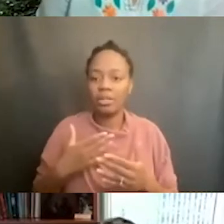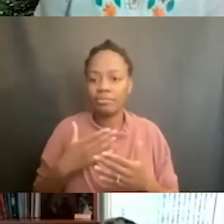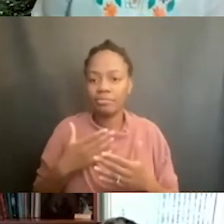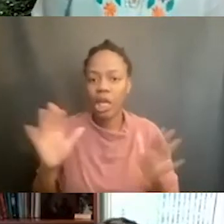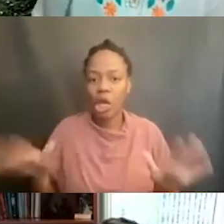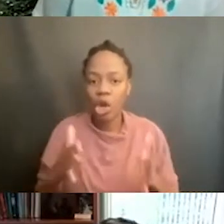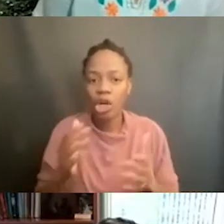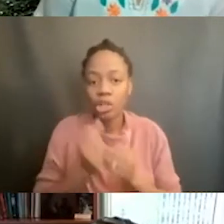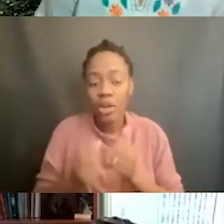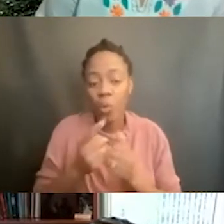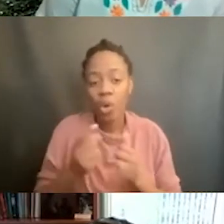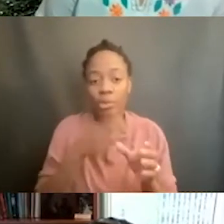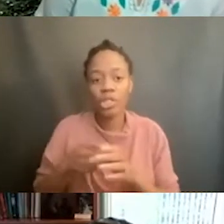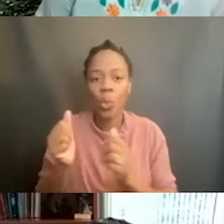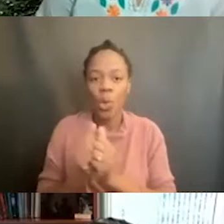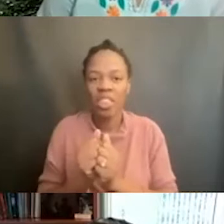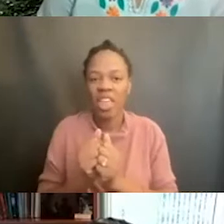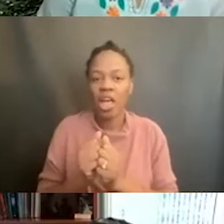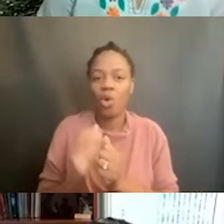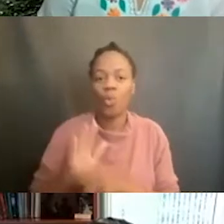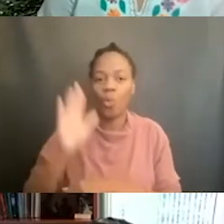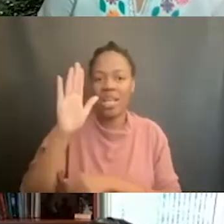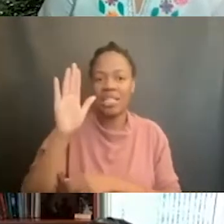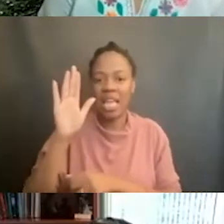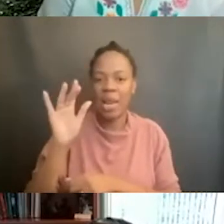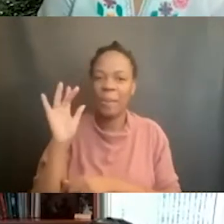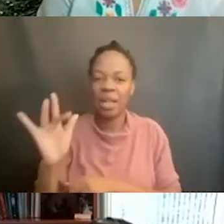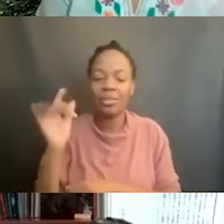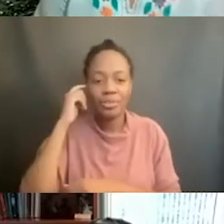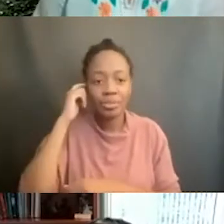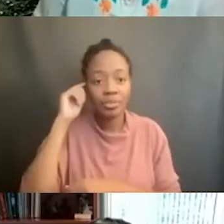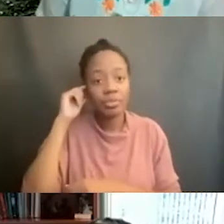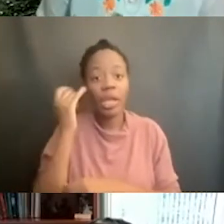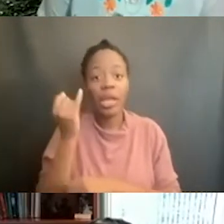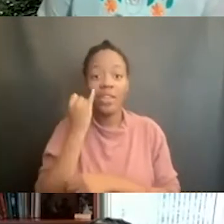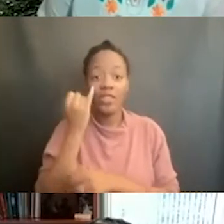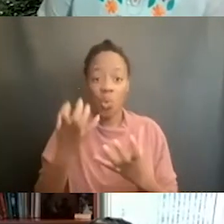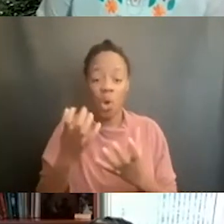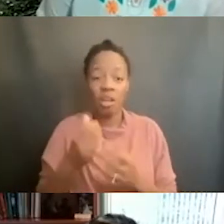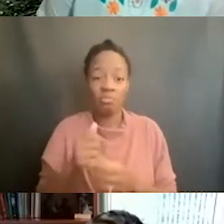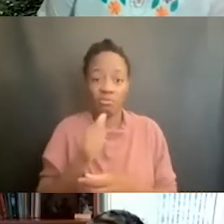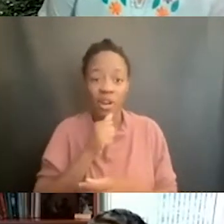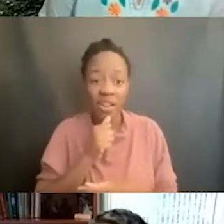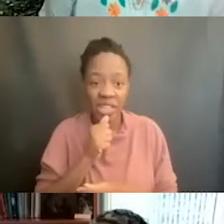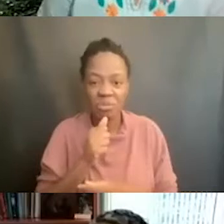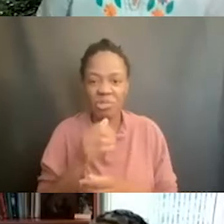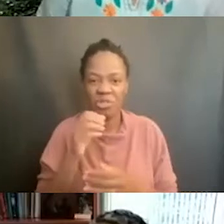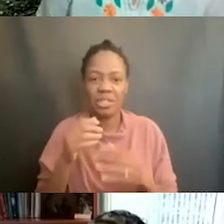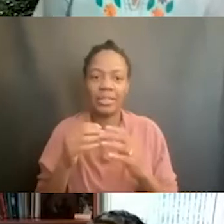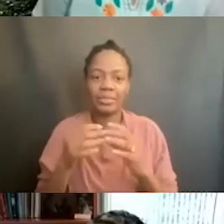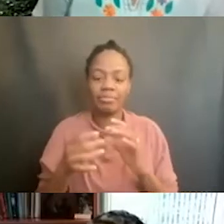question or add your question in the chat. If you'd like to remain anonymous, please feel free to send a private message with your question to